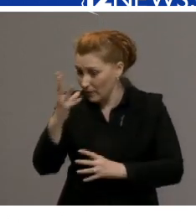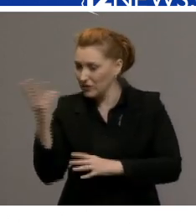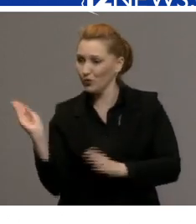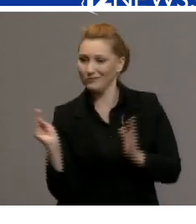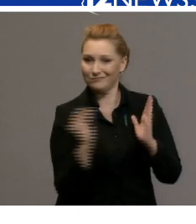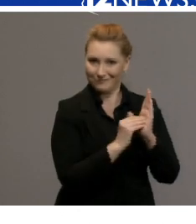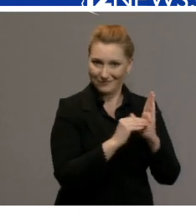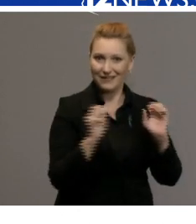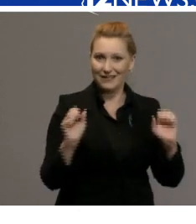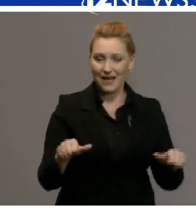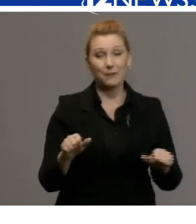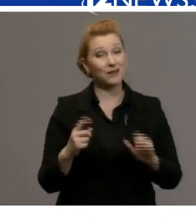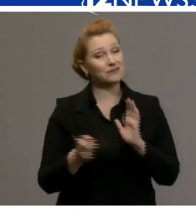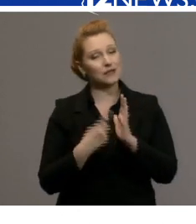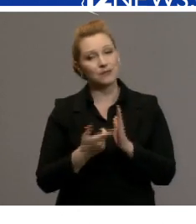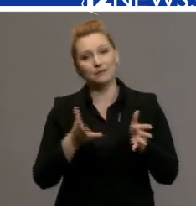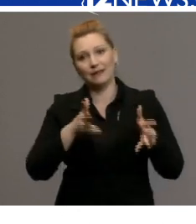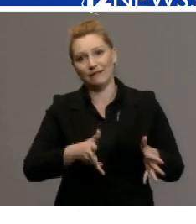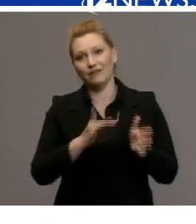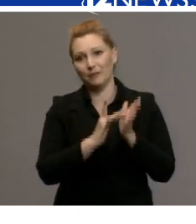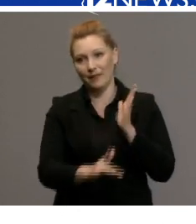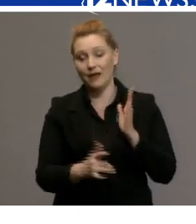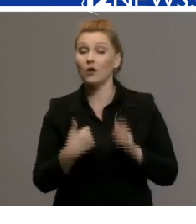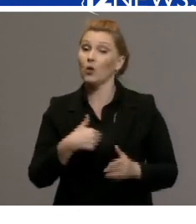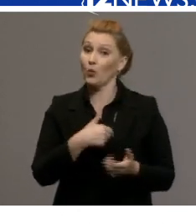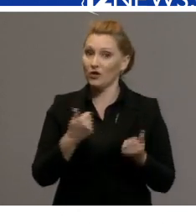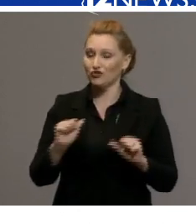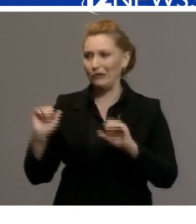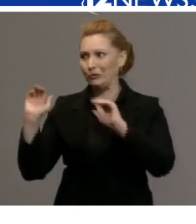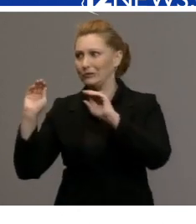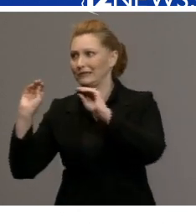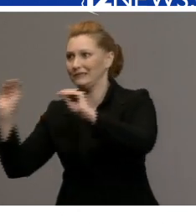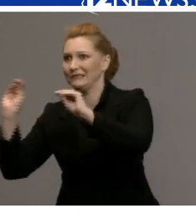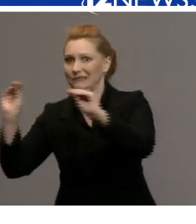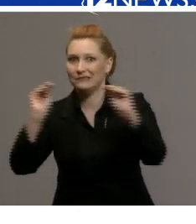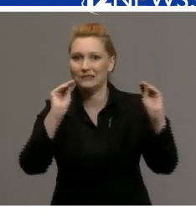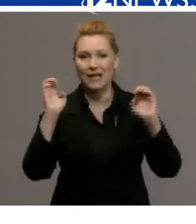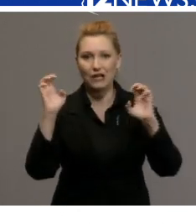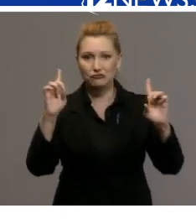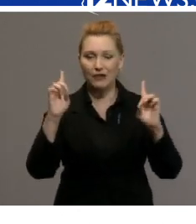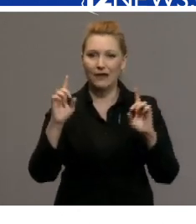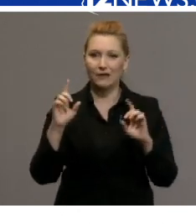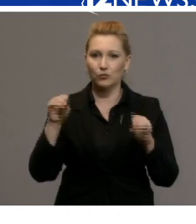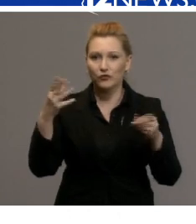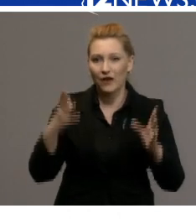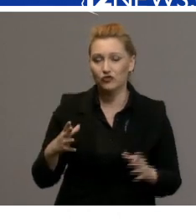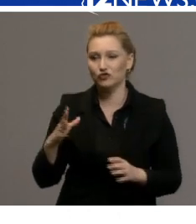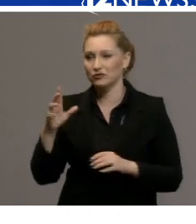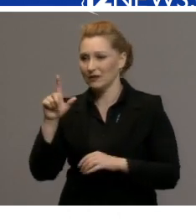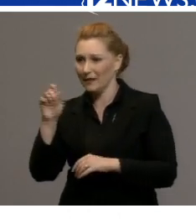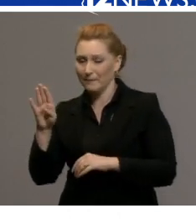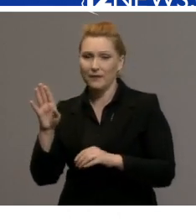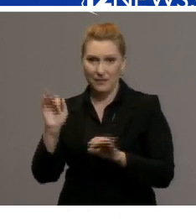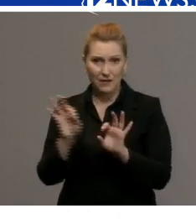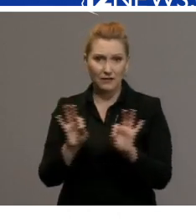that we're working to educate our providers, to educate our laboratories on, that information is very important. So we'll come